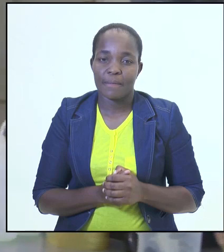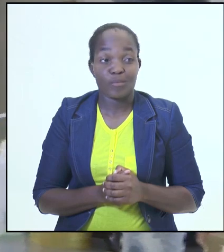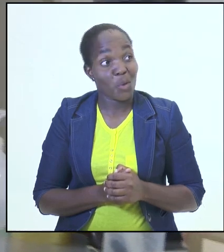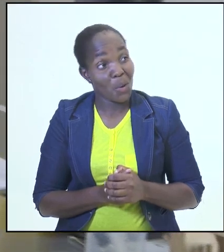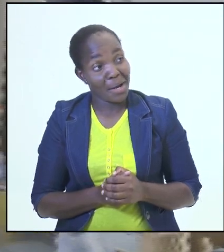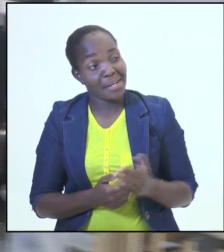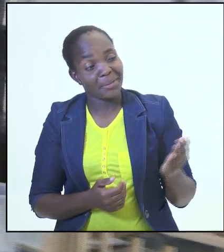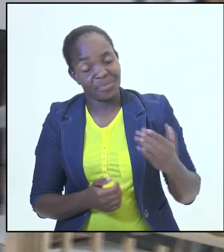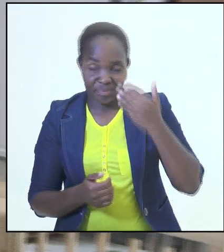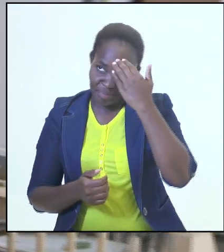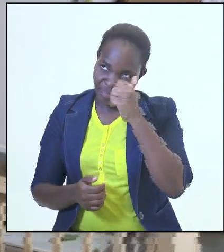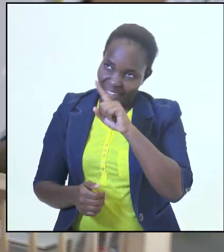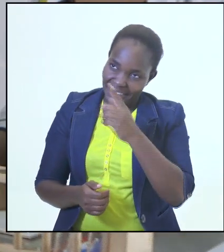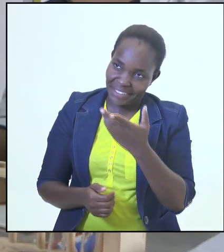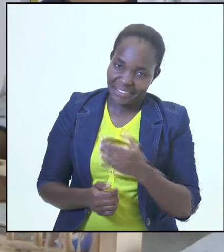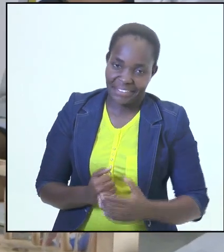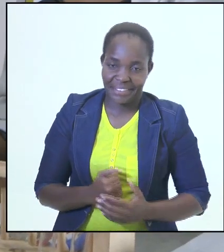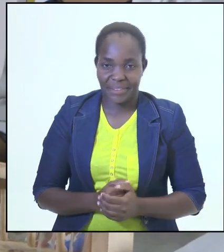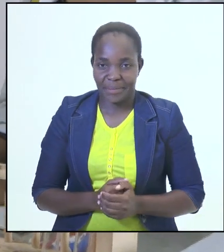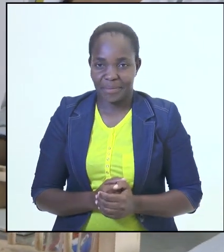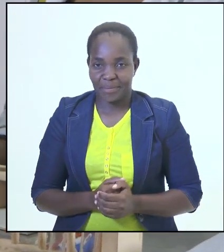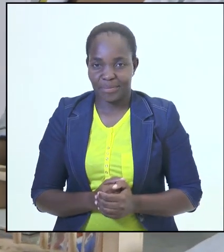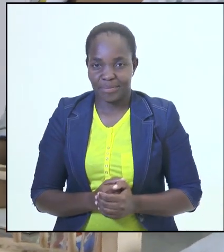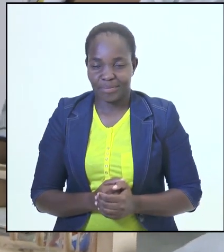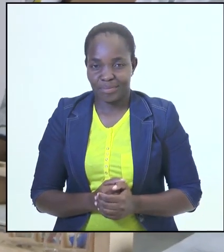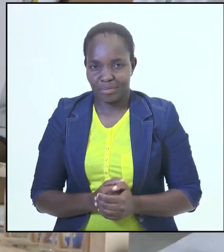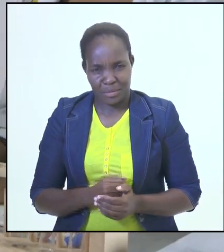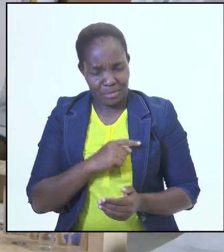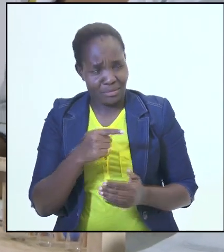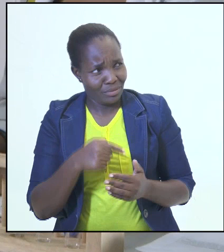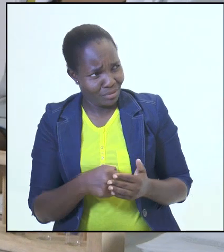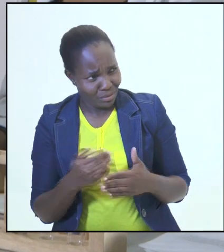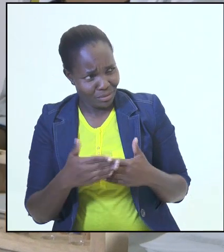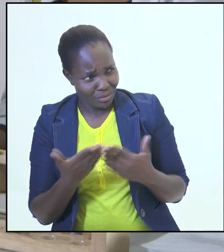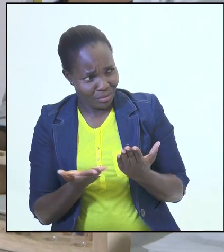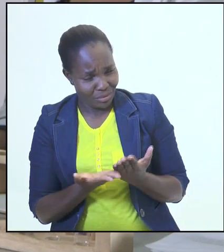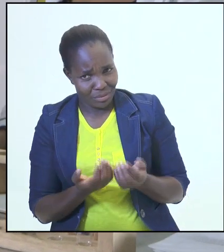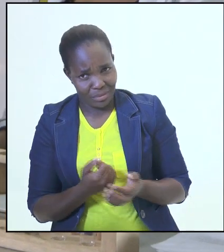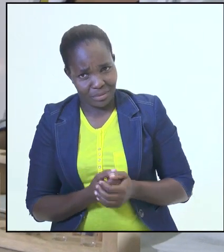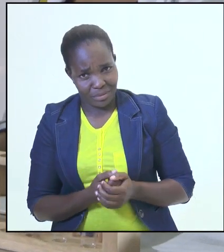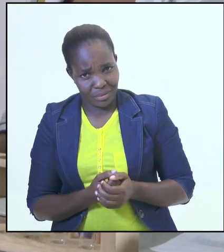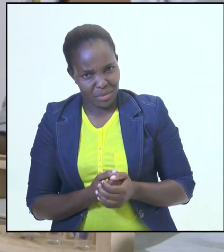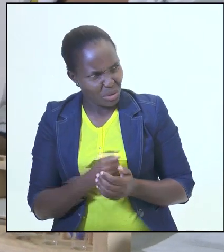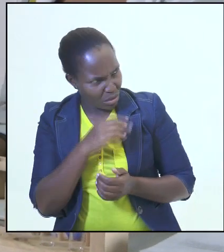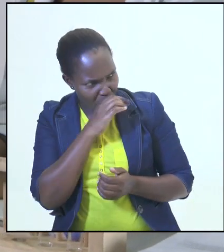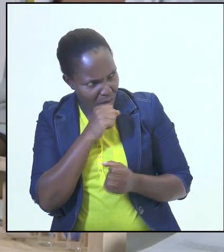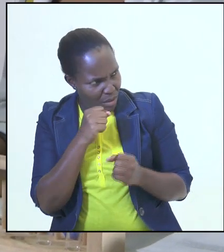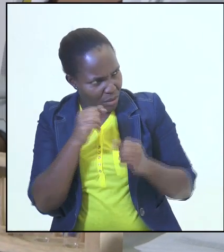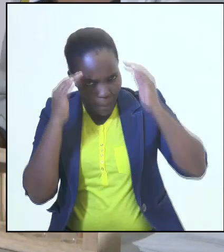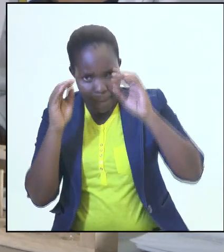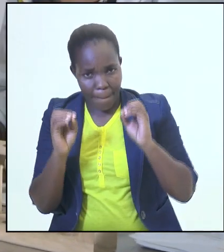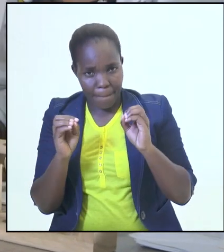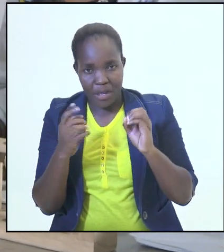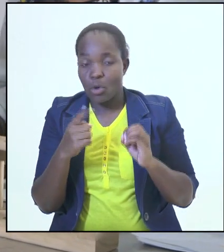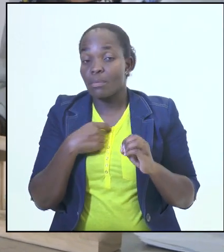Benvinda, Hi, Miss Veronica. wasn't that the bell for the end of school? Won't you miss the bus? Well, I have a